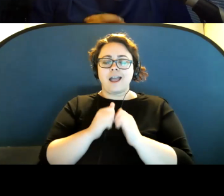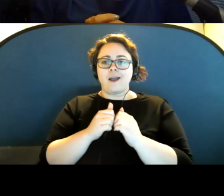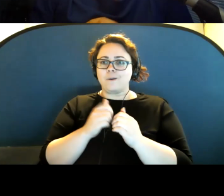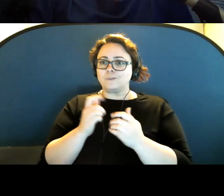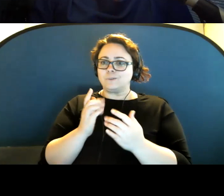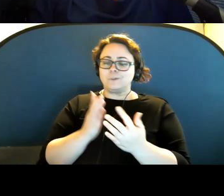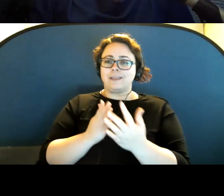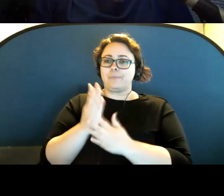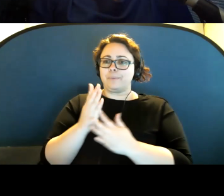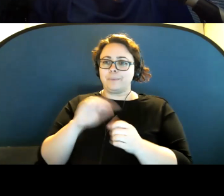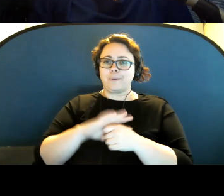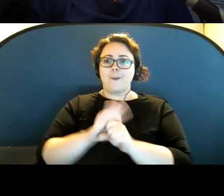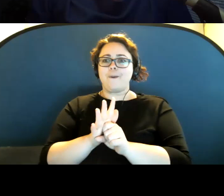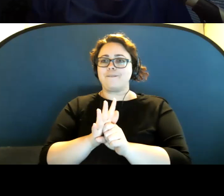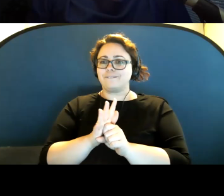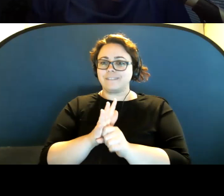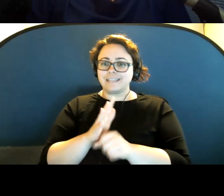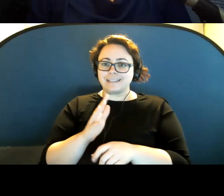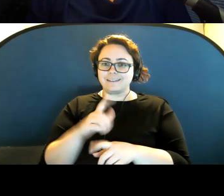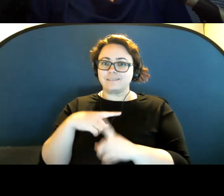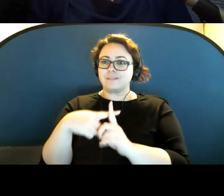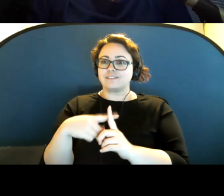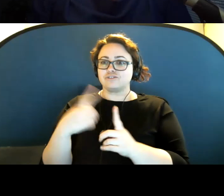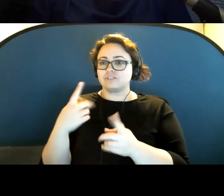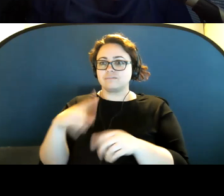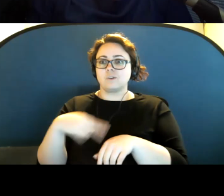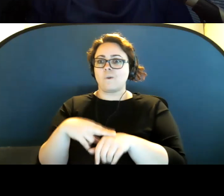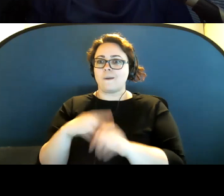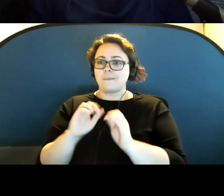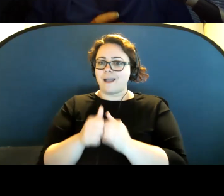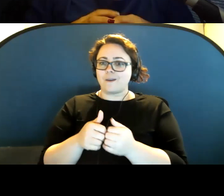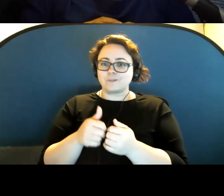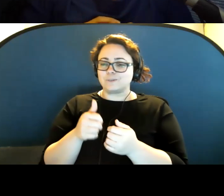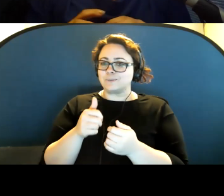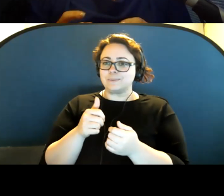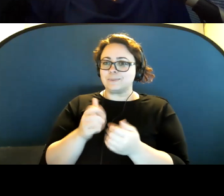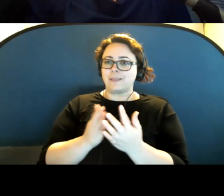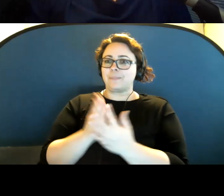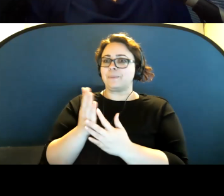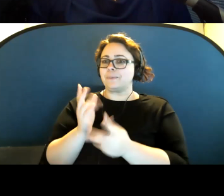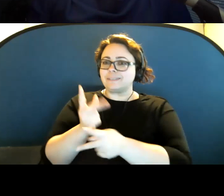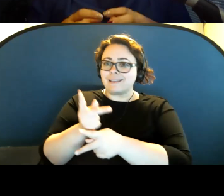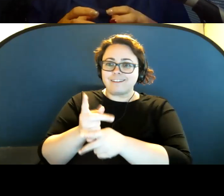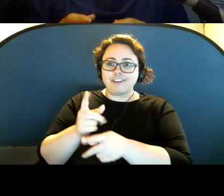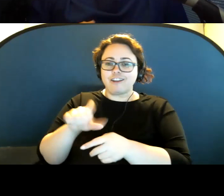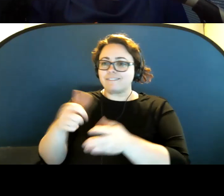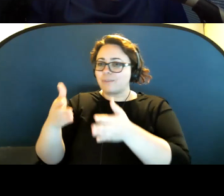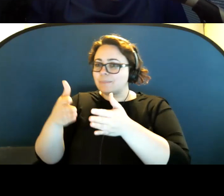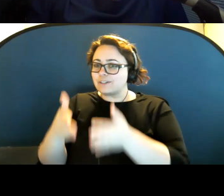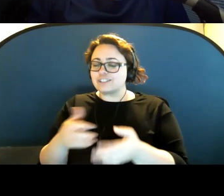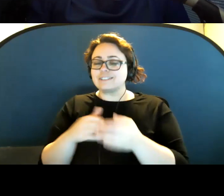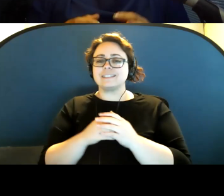so I always encourage people to contact your local area agency on aging. They all have resource lists. They're plugged